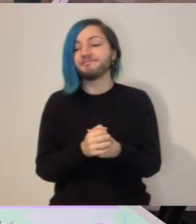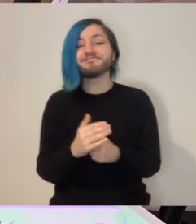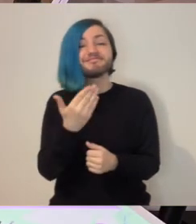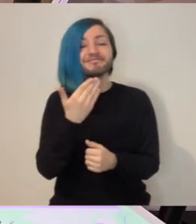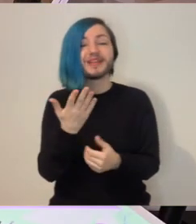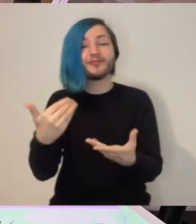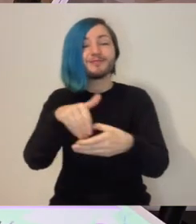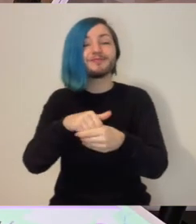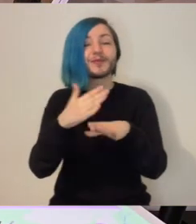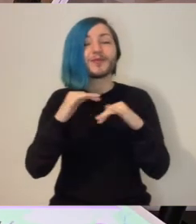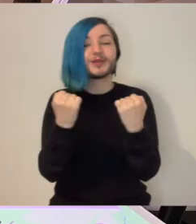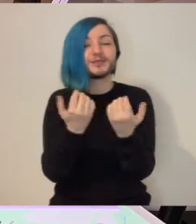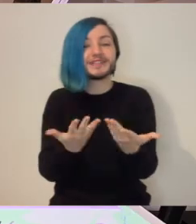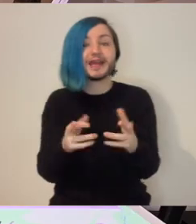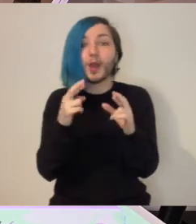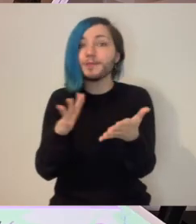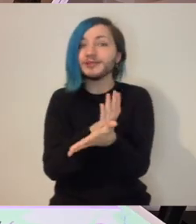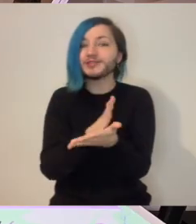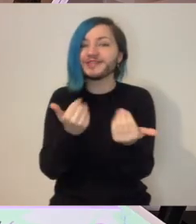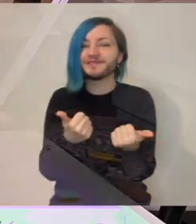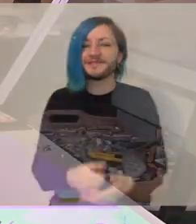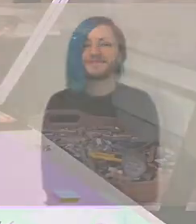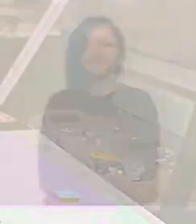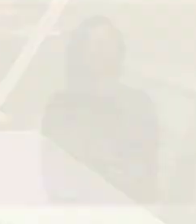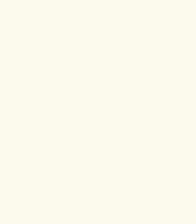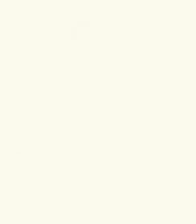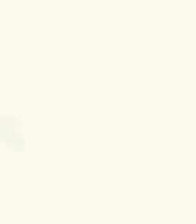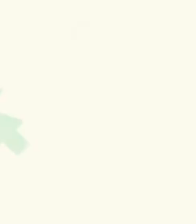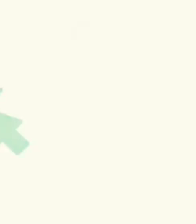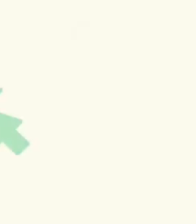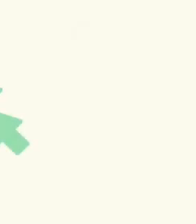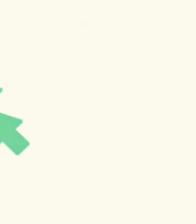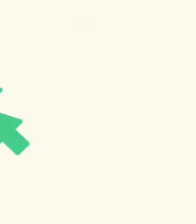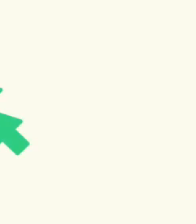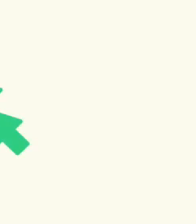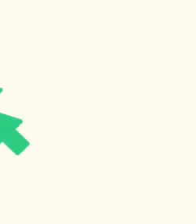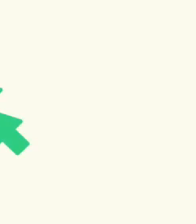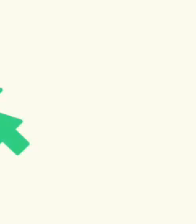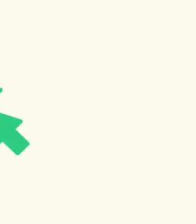Thanks very much for joining my workshop. I hope you enjoyed it. Amazing.